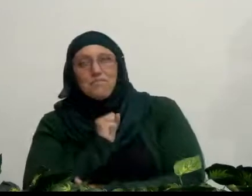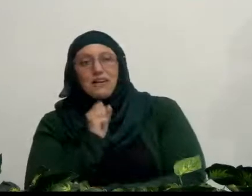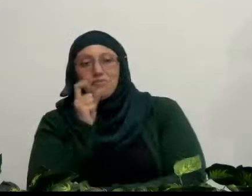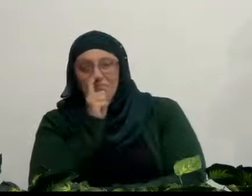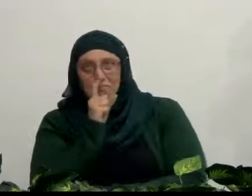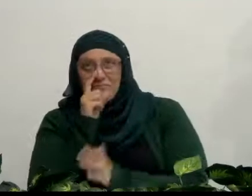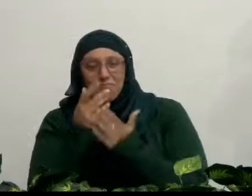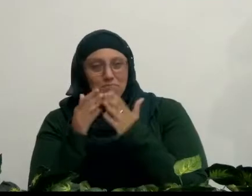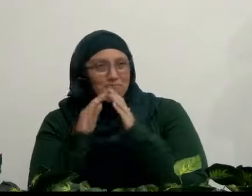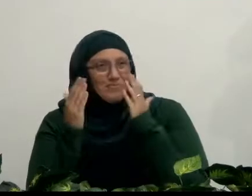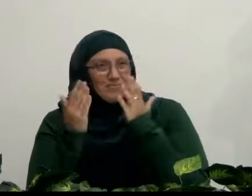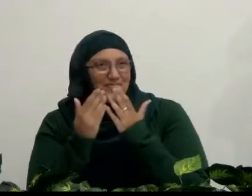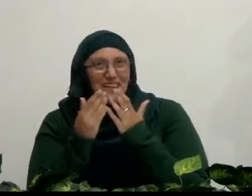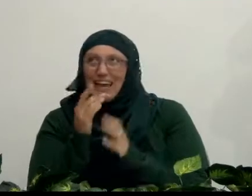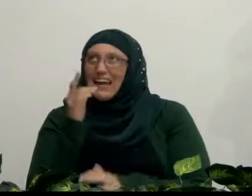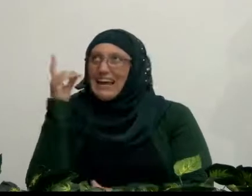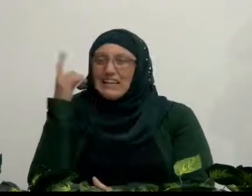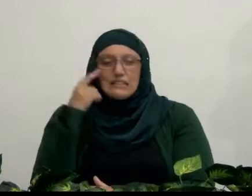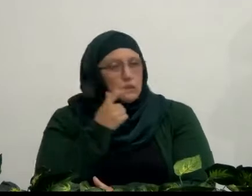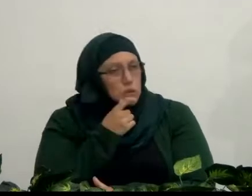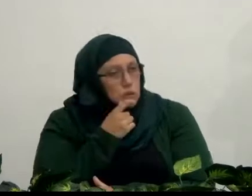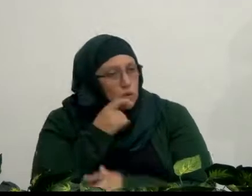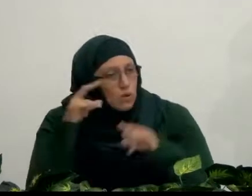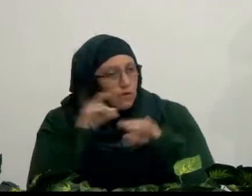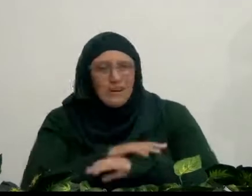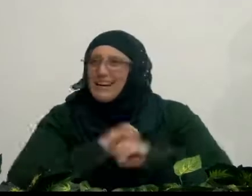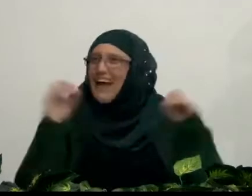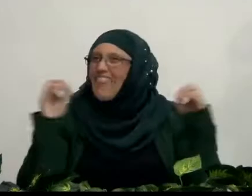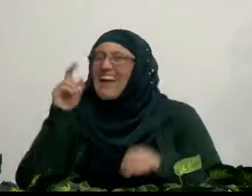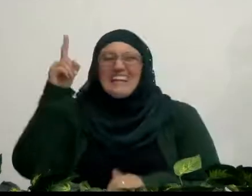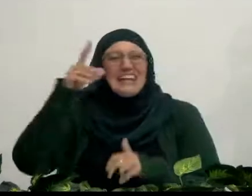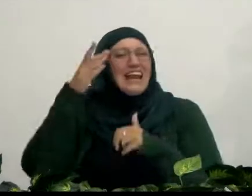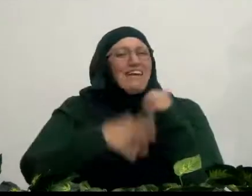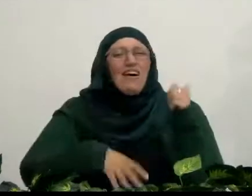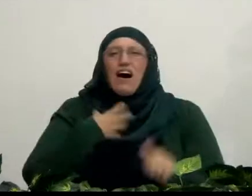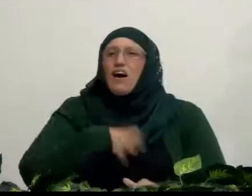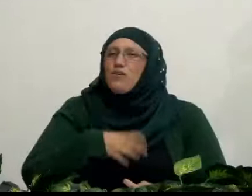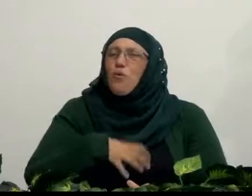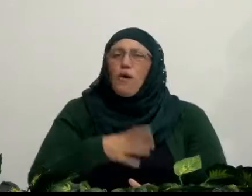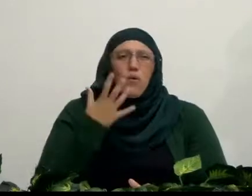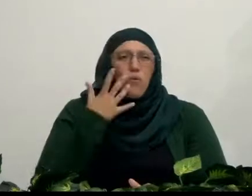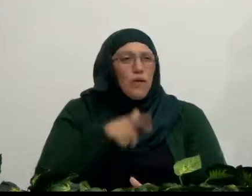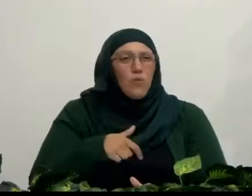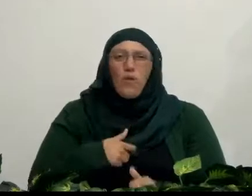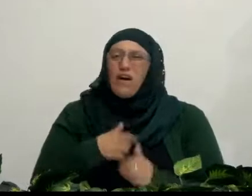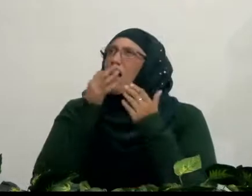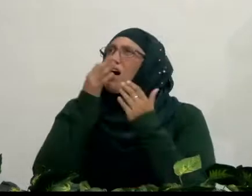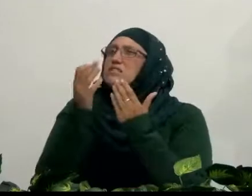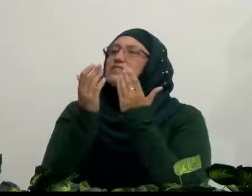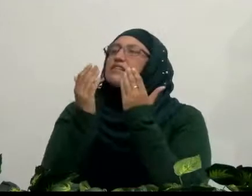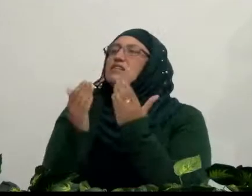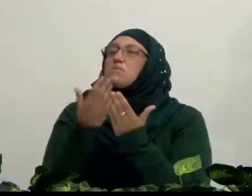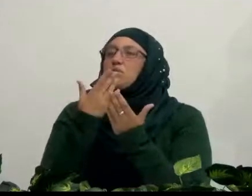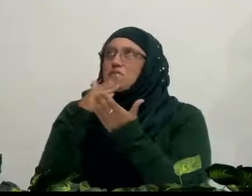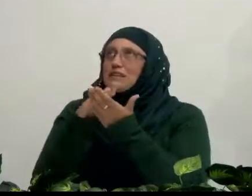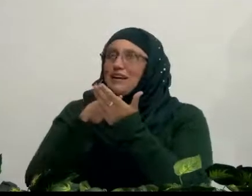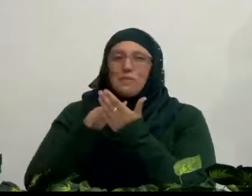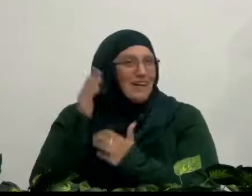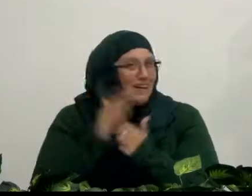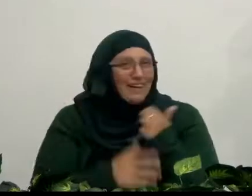nor is he annoyed by those who cry for his help, Ya Allah. Nor is he fed up by those who persist.